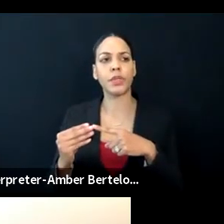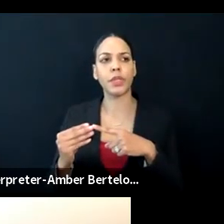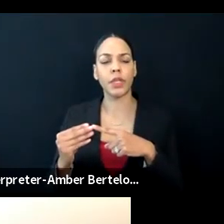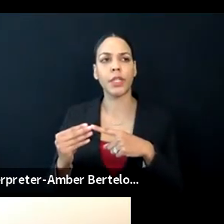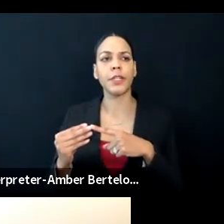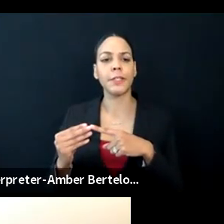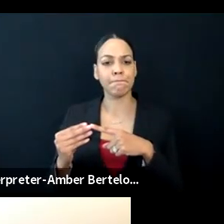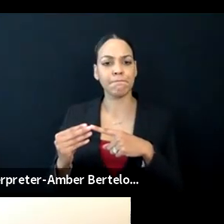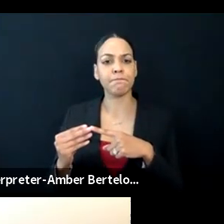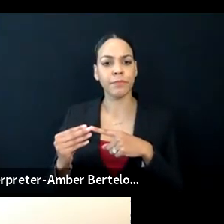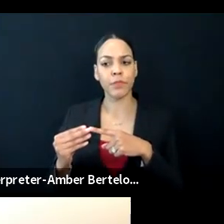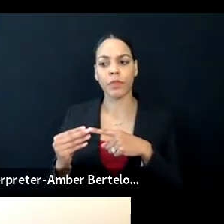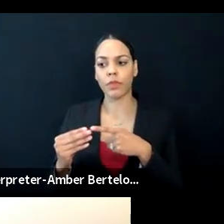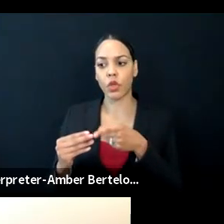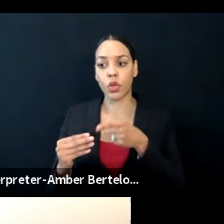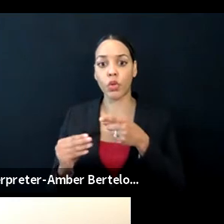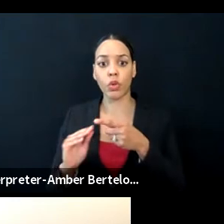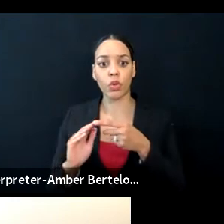being a parent and being